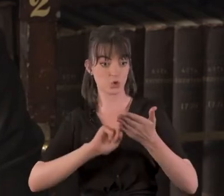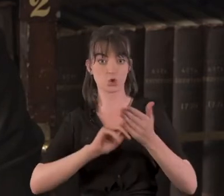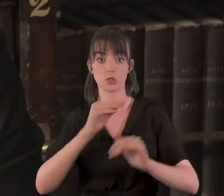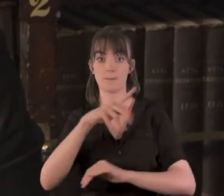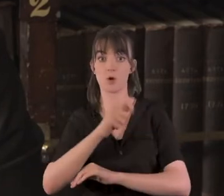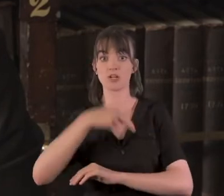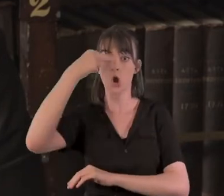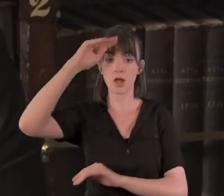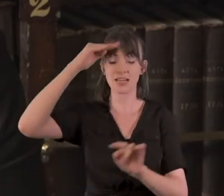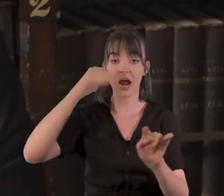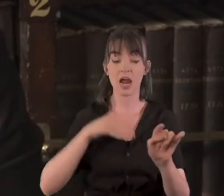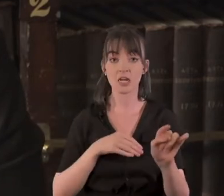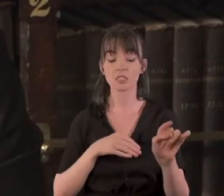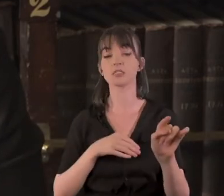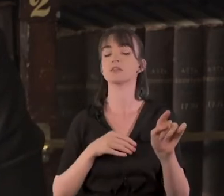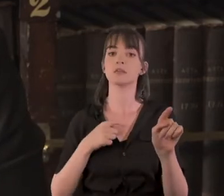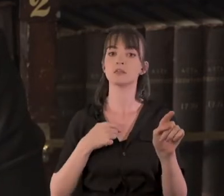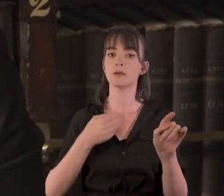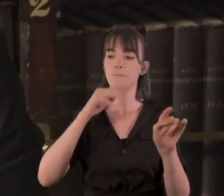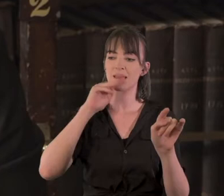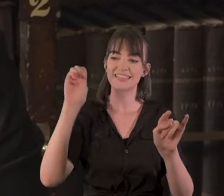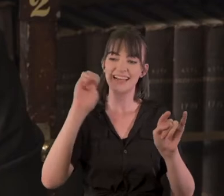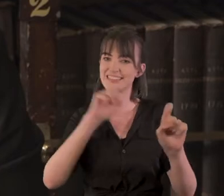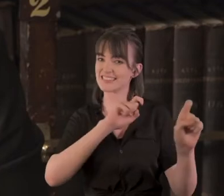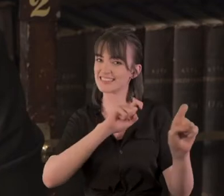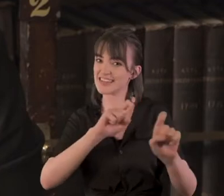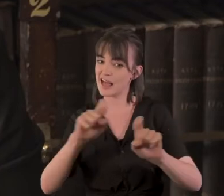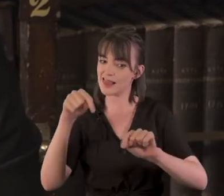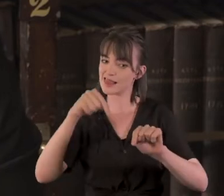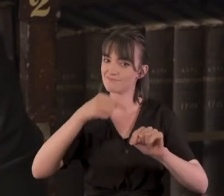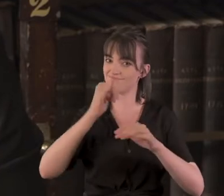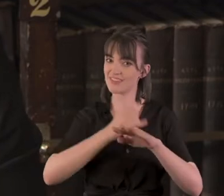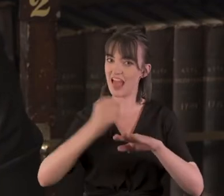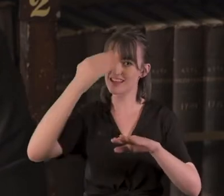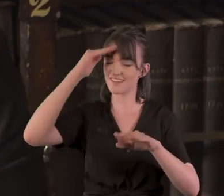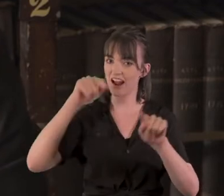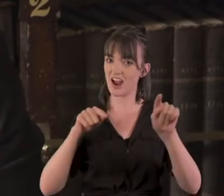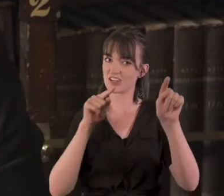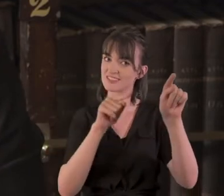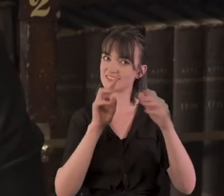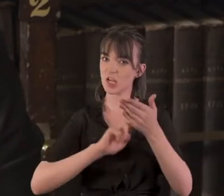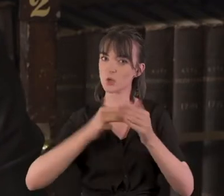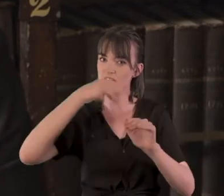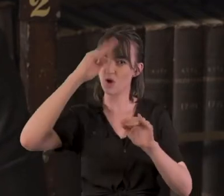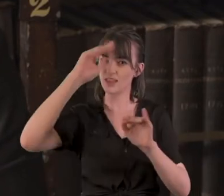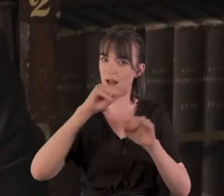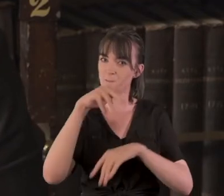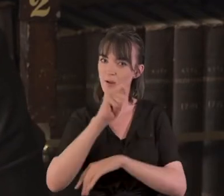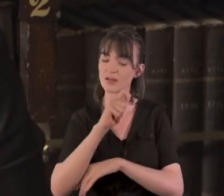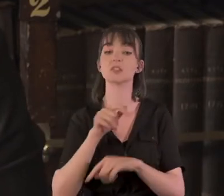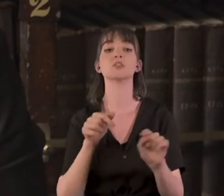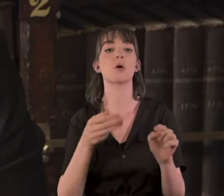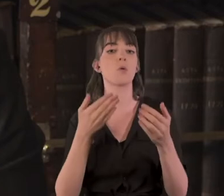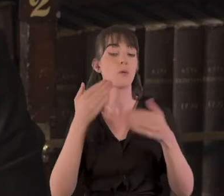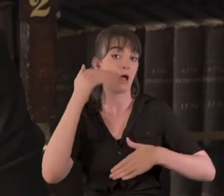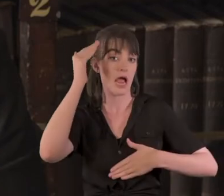Ireland, meant that they still had that presence. So, as you say, in I think by I know there's some discussion about